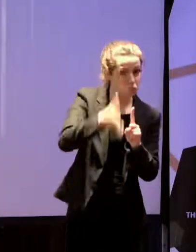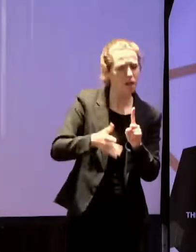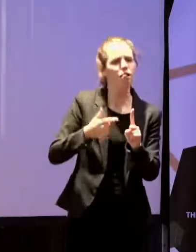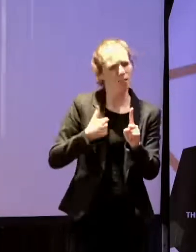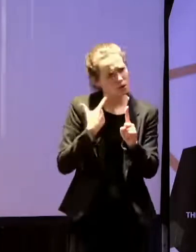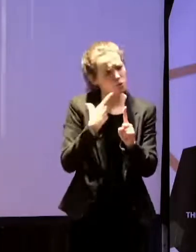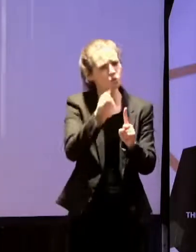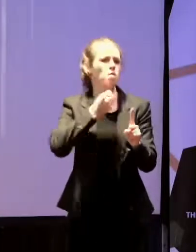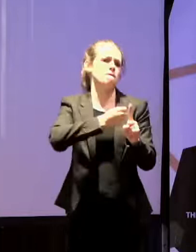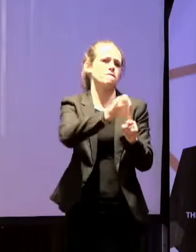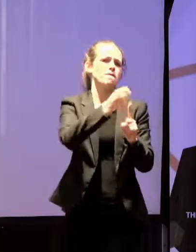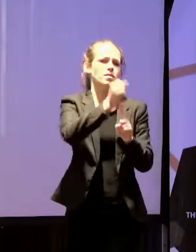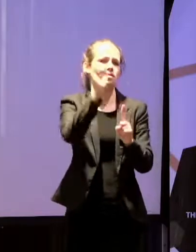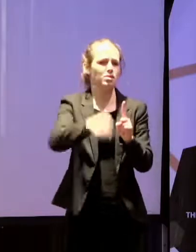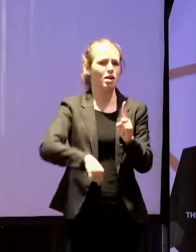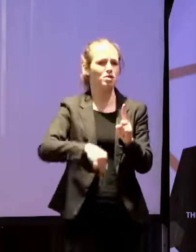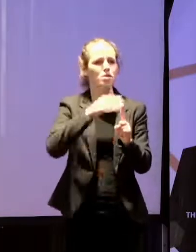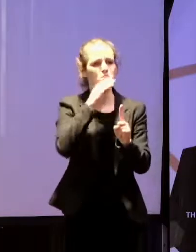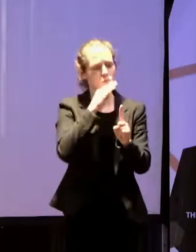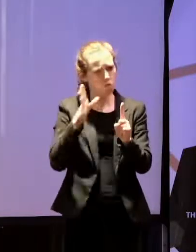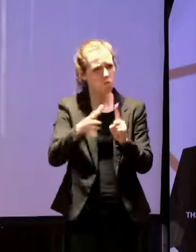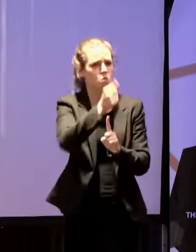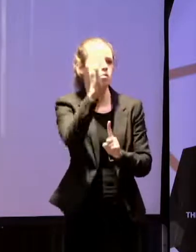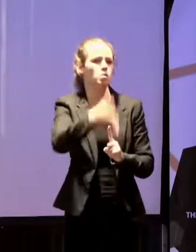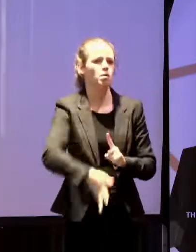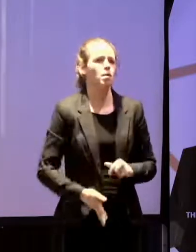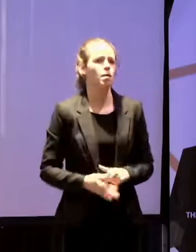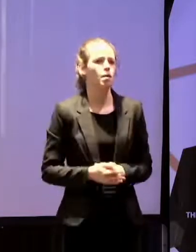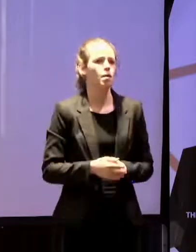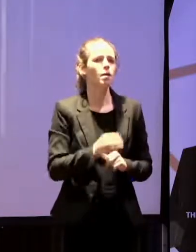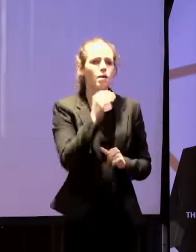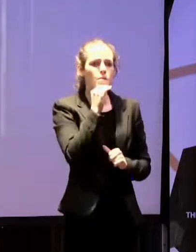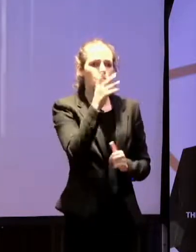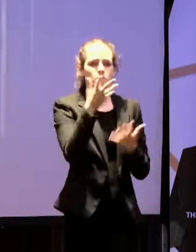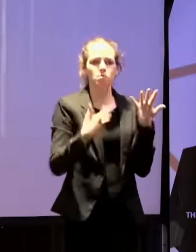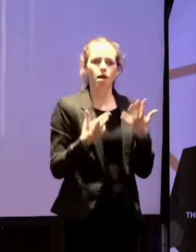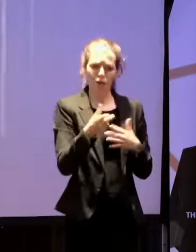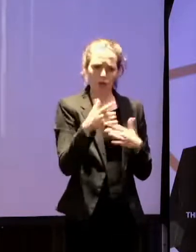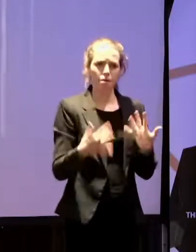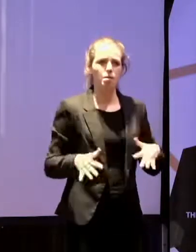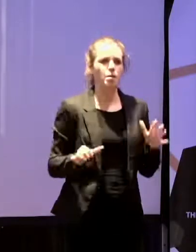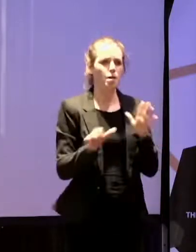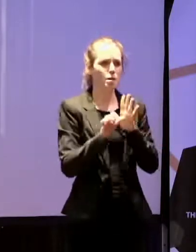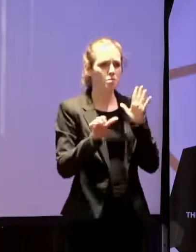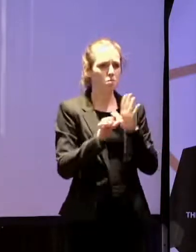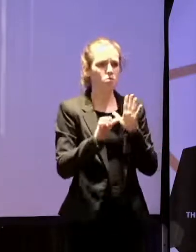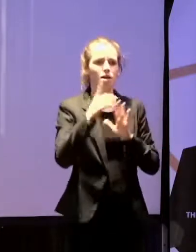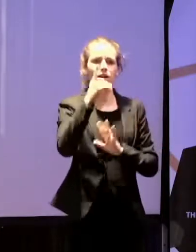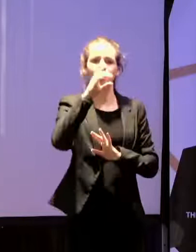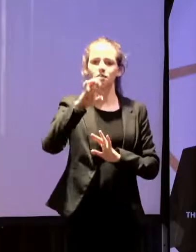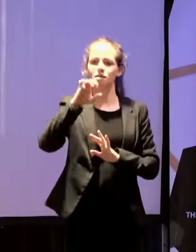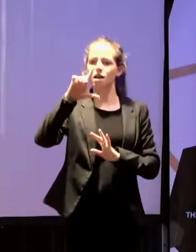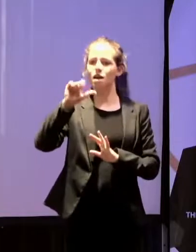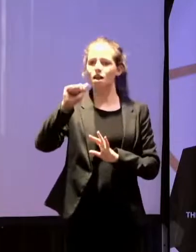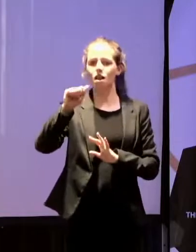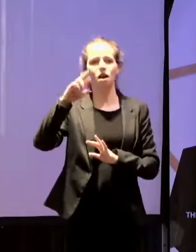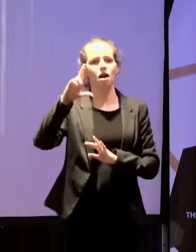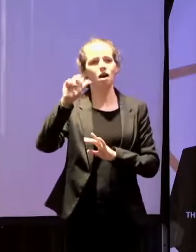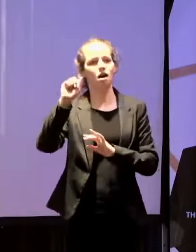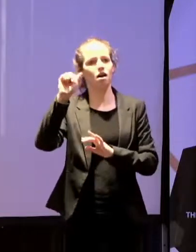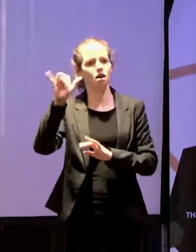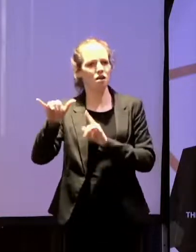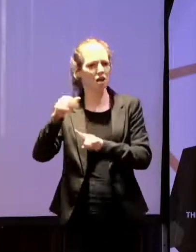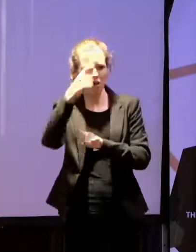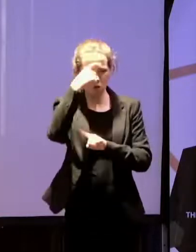losers. I hear, what significance does Delare Road have in a